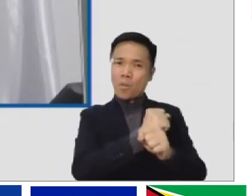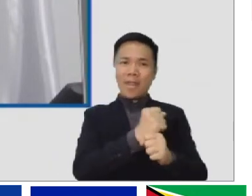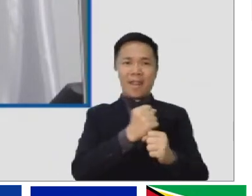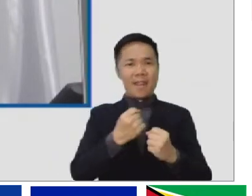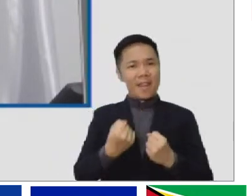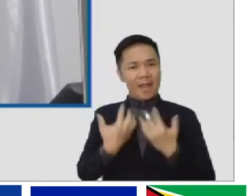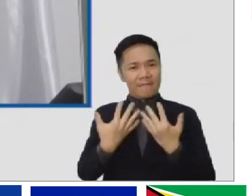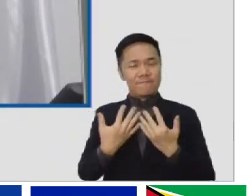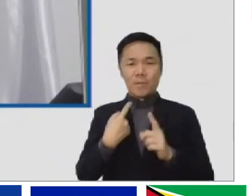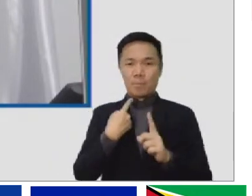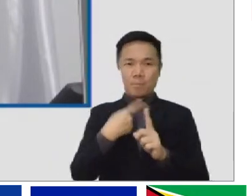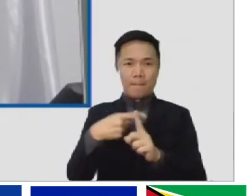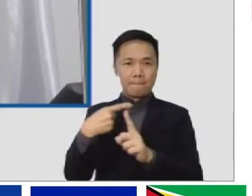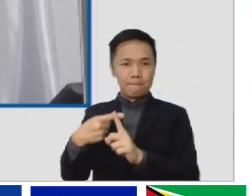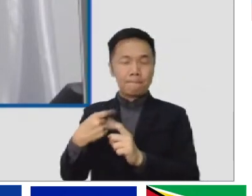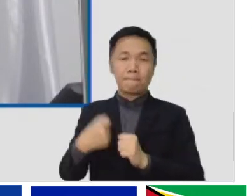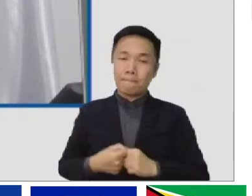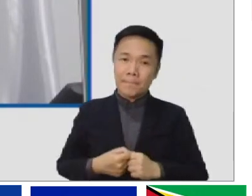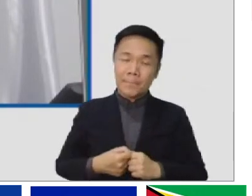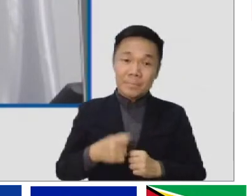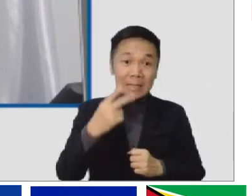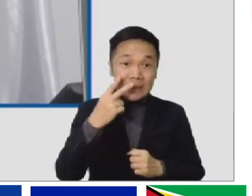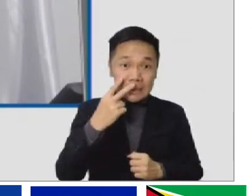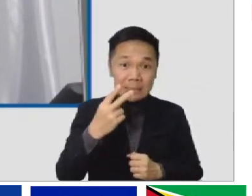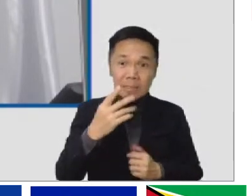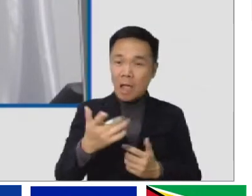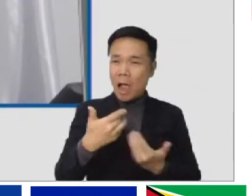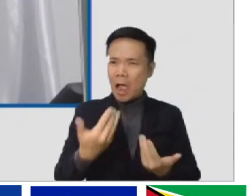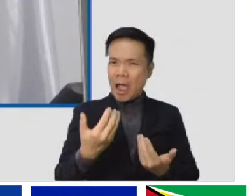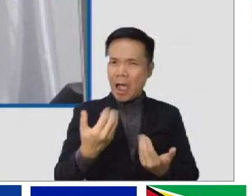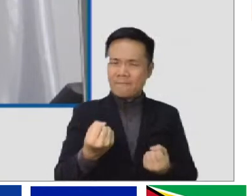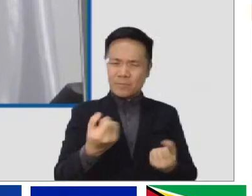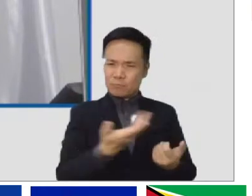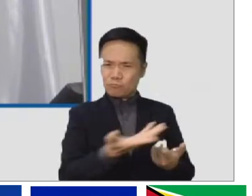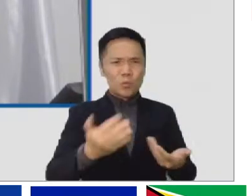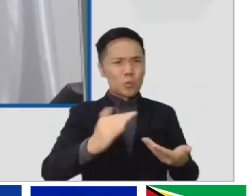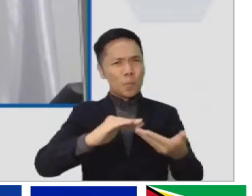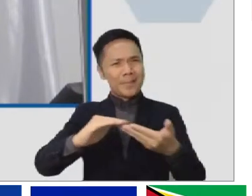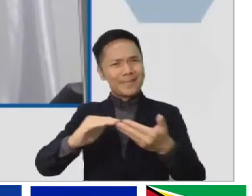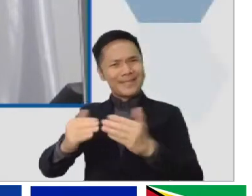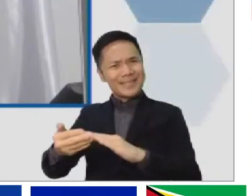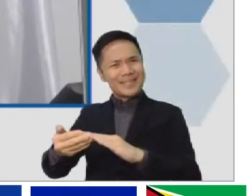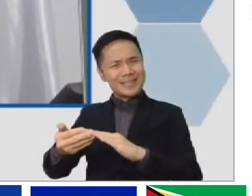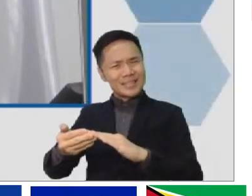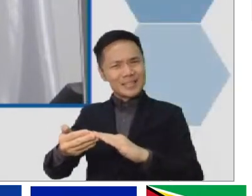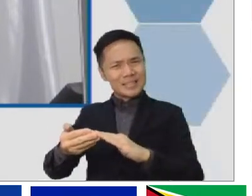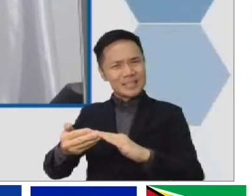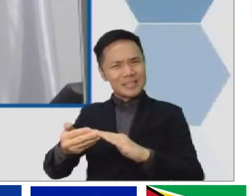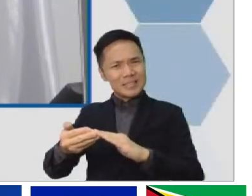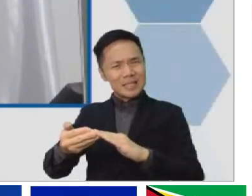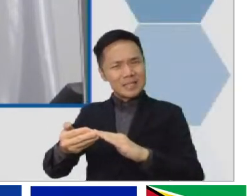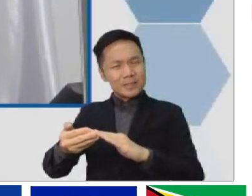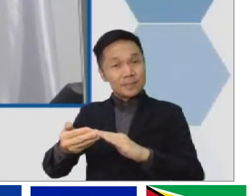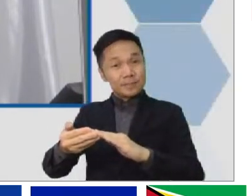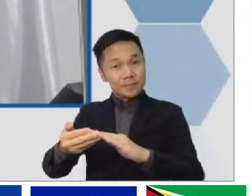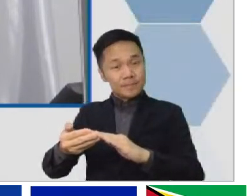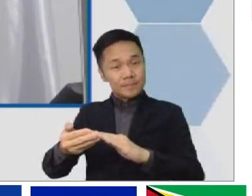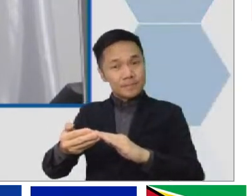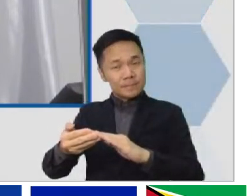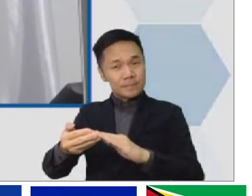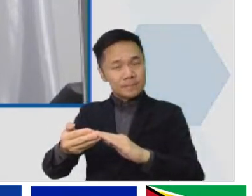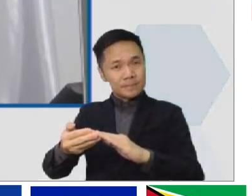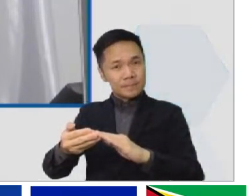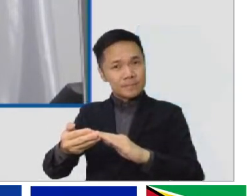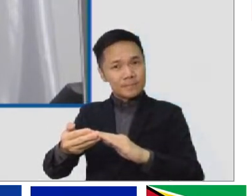be great to just have this type of community process. And through this means we can also increase our